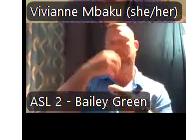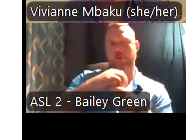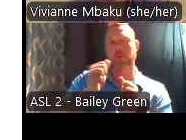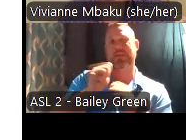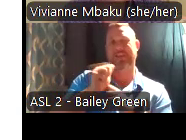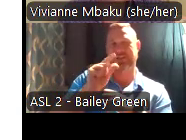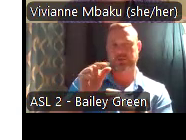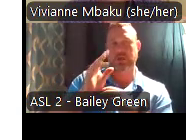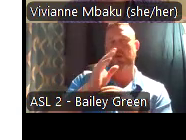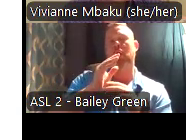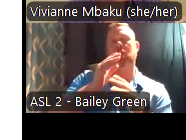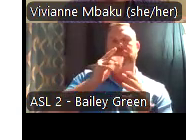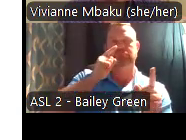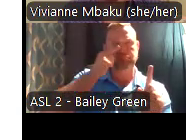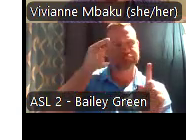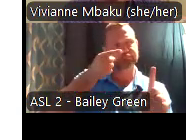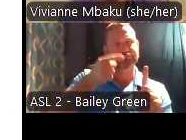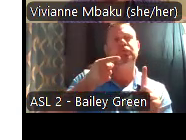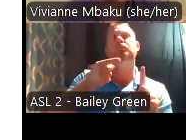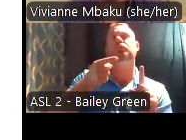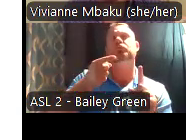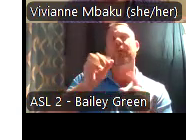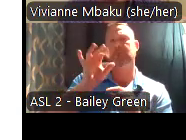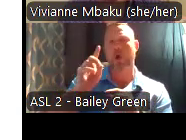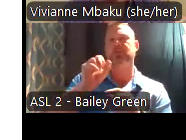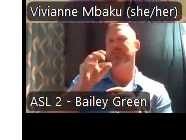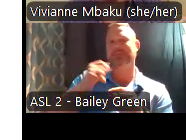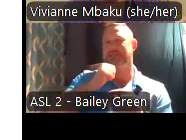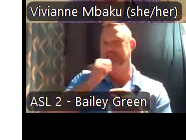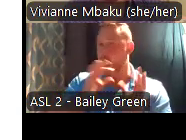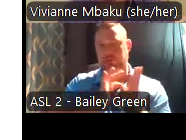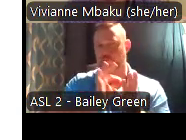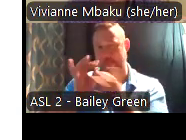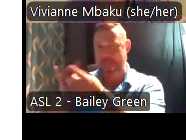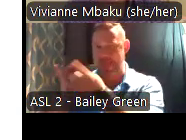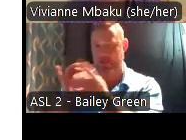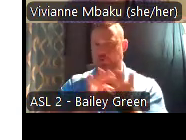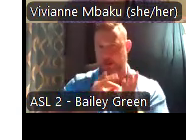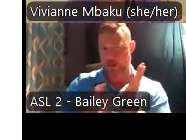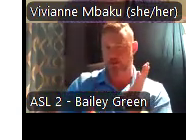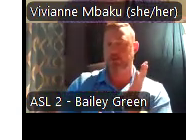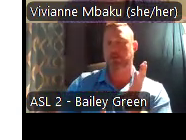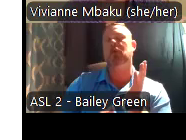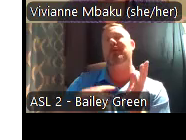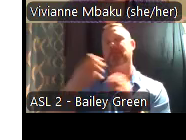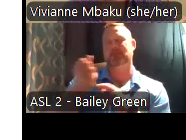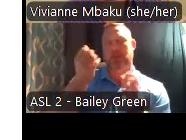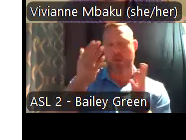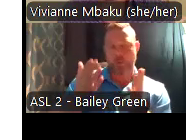pursuing elder abuse and fraud that's not related to Medi-Cal. We've heard from stakeholders that there are local